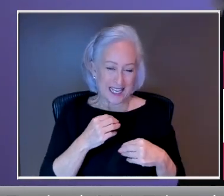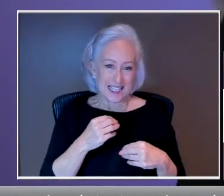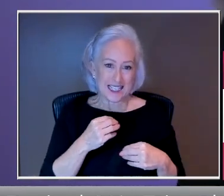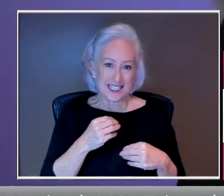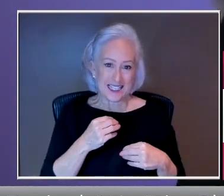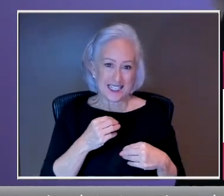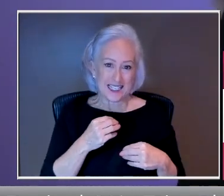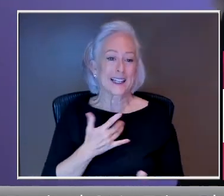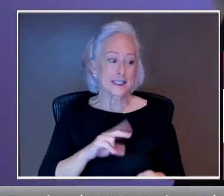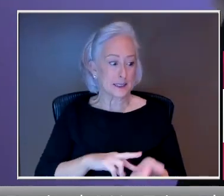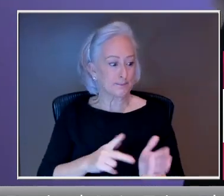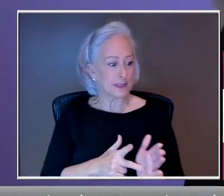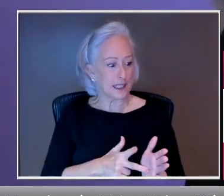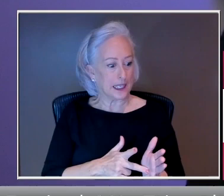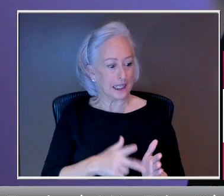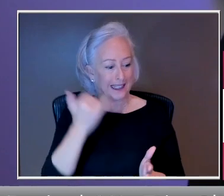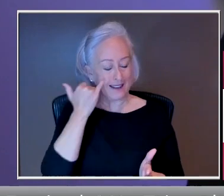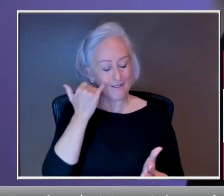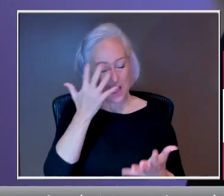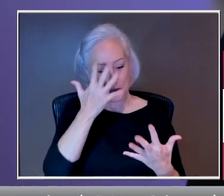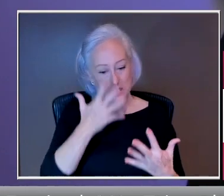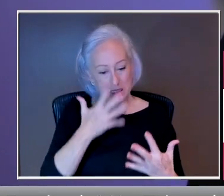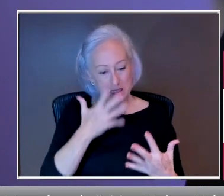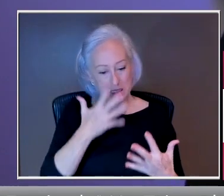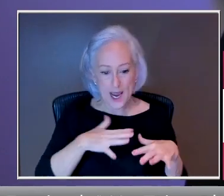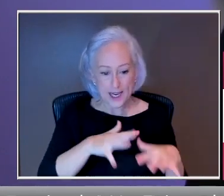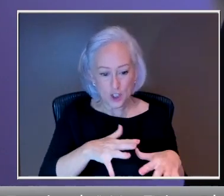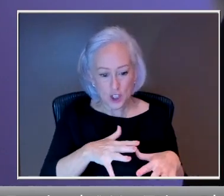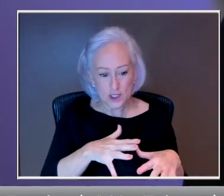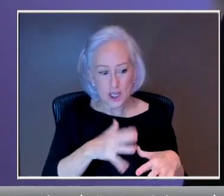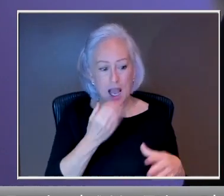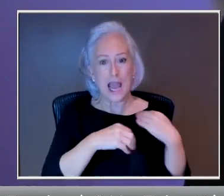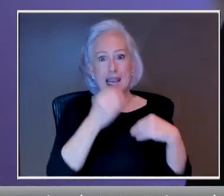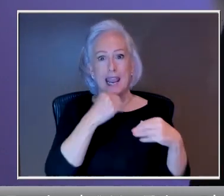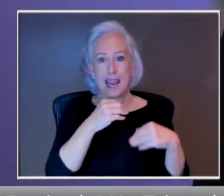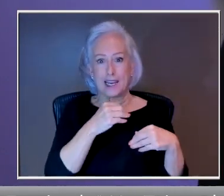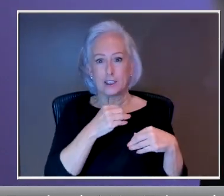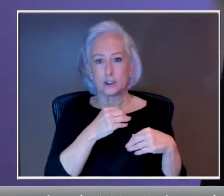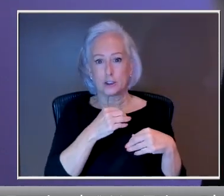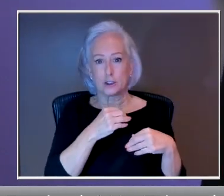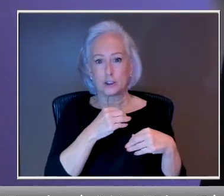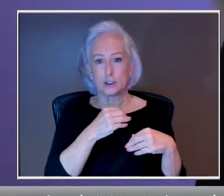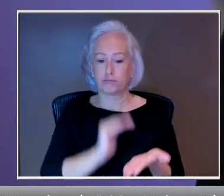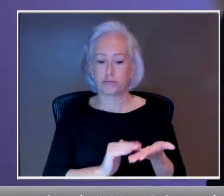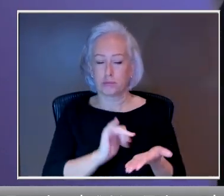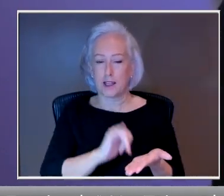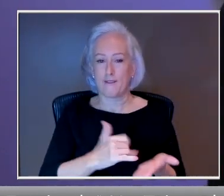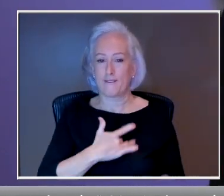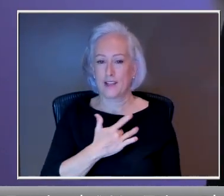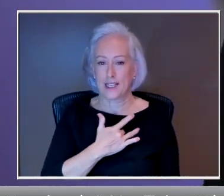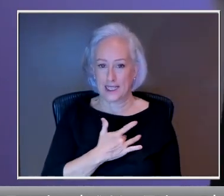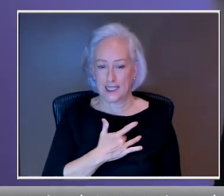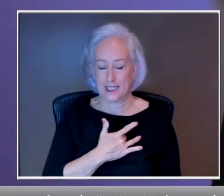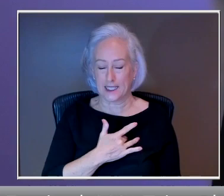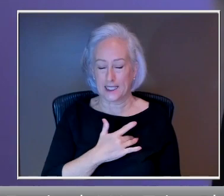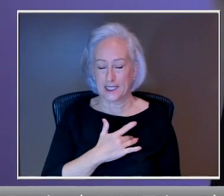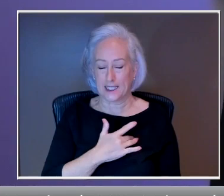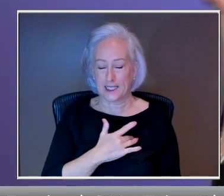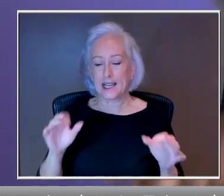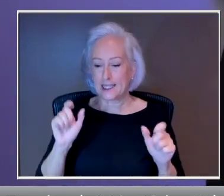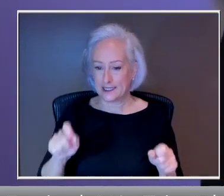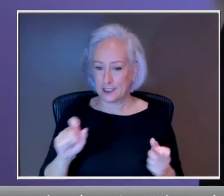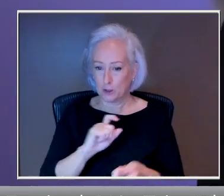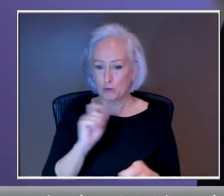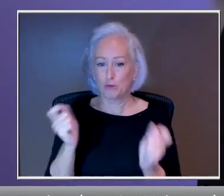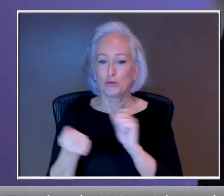But I ended up deciding I needed to really make a lifestyle change, and that led me to the